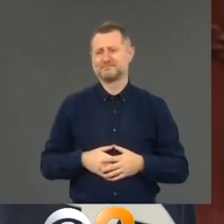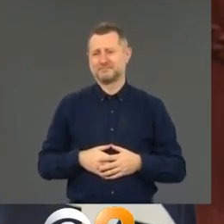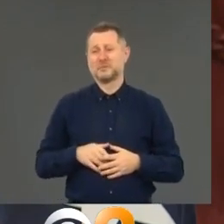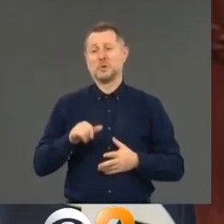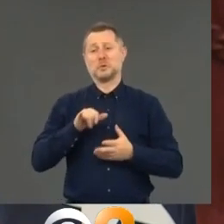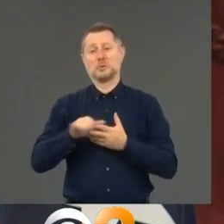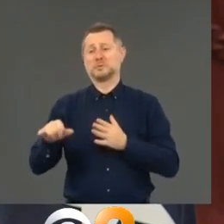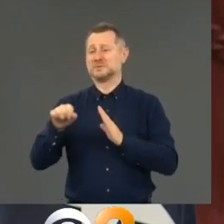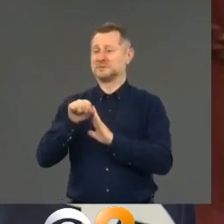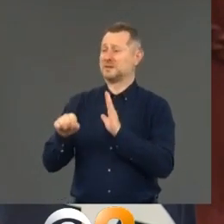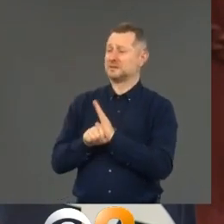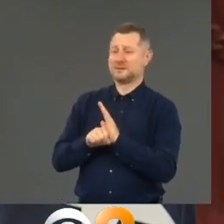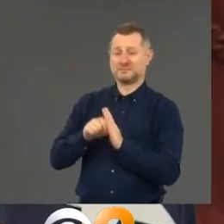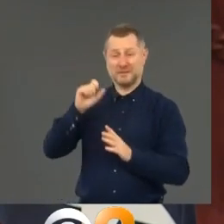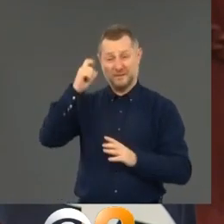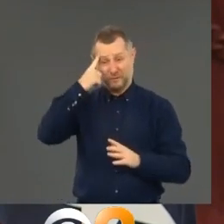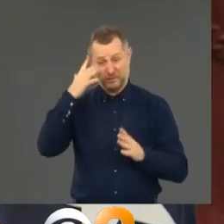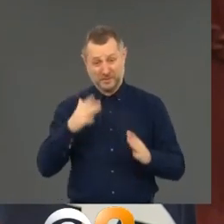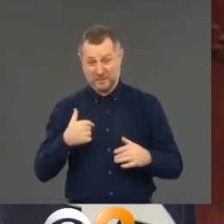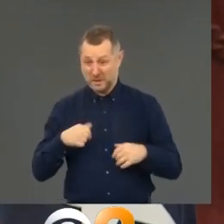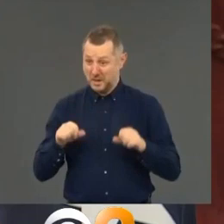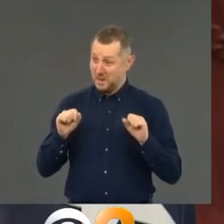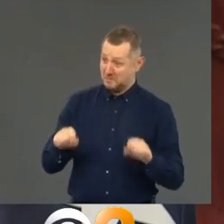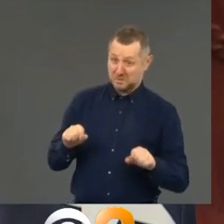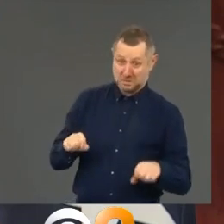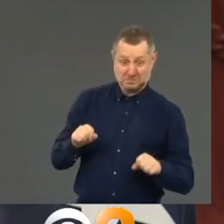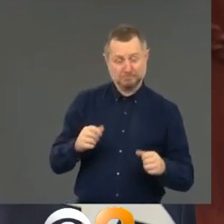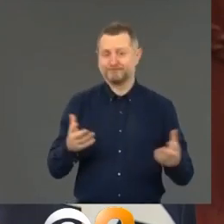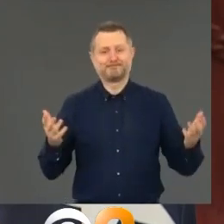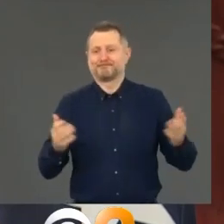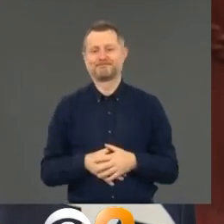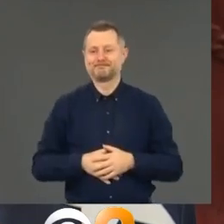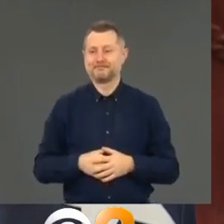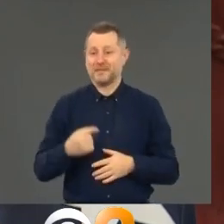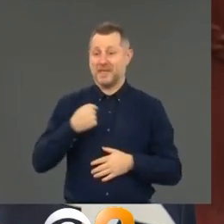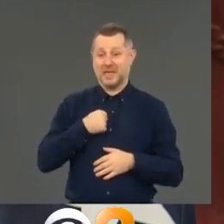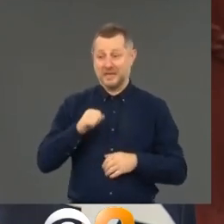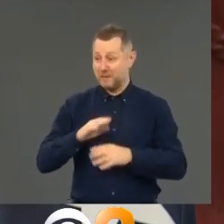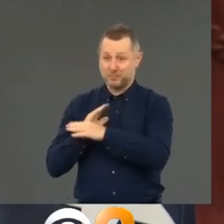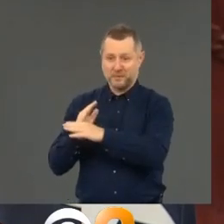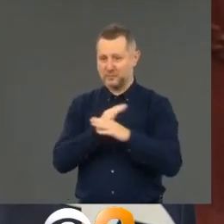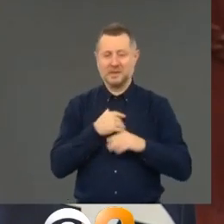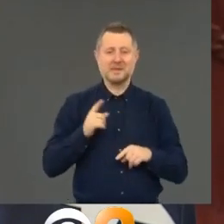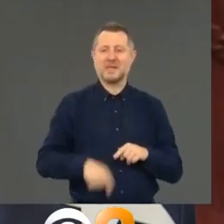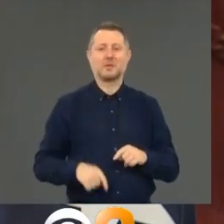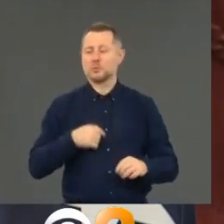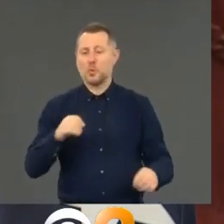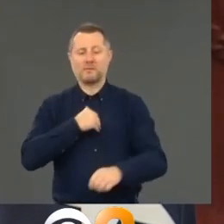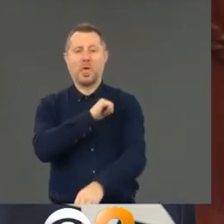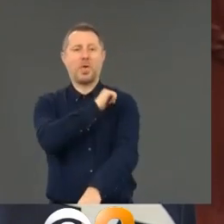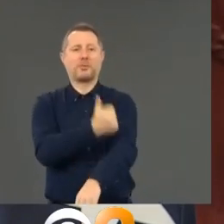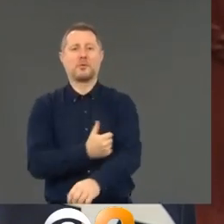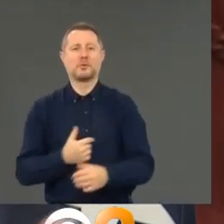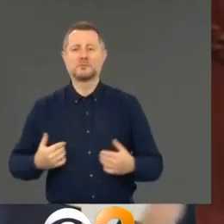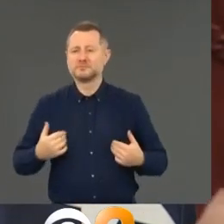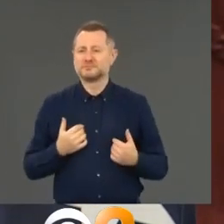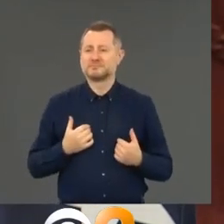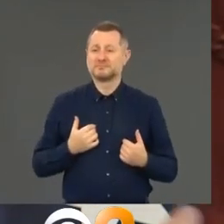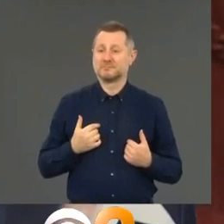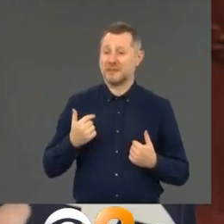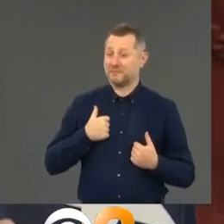not have the capacity. Look, I couldn't have done anything about it anyway, except yell, right? Legally,